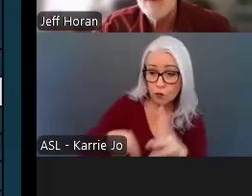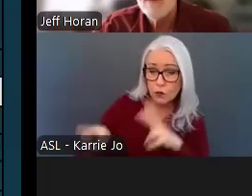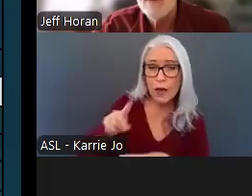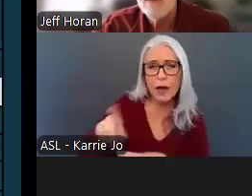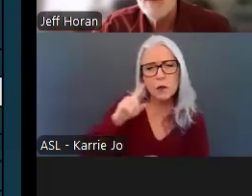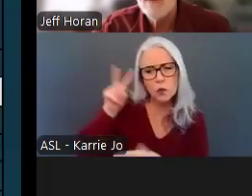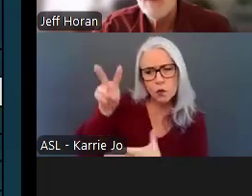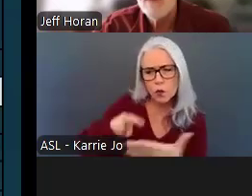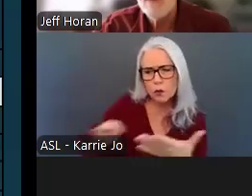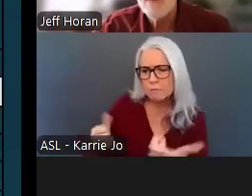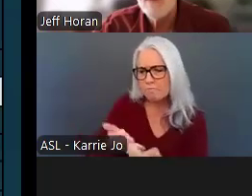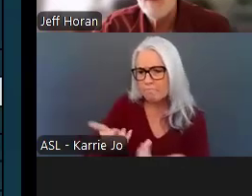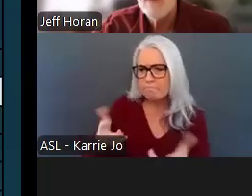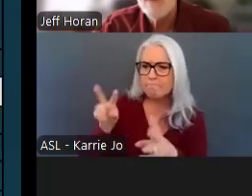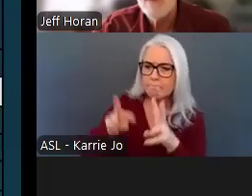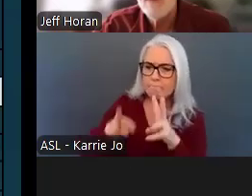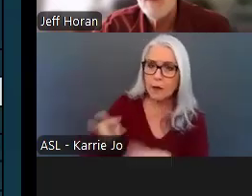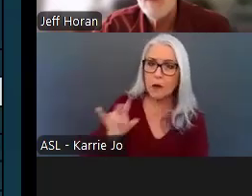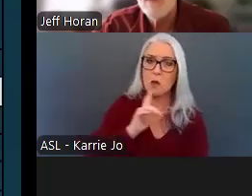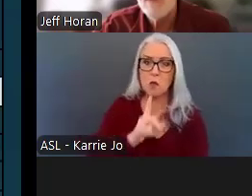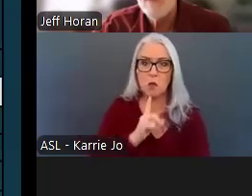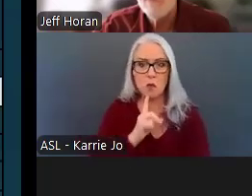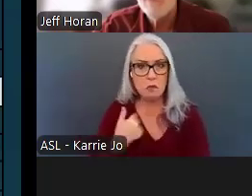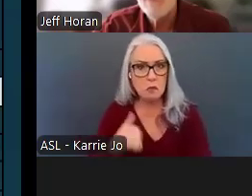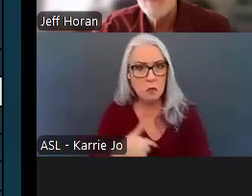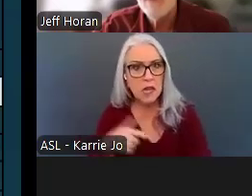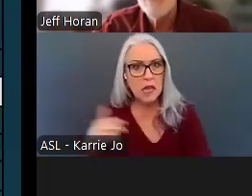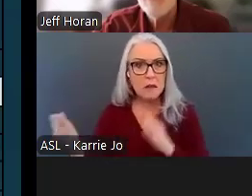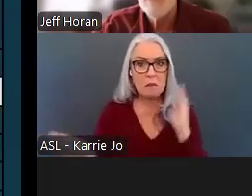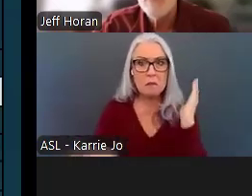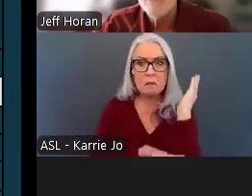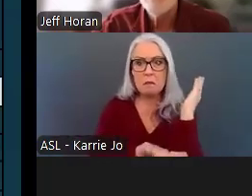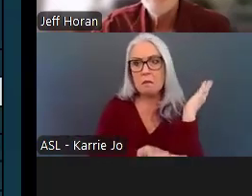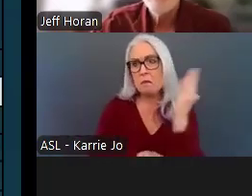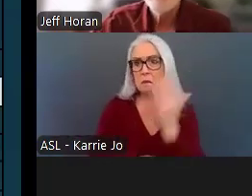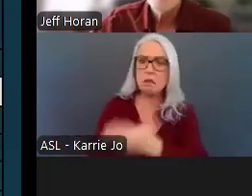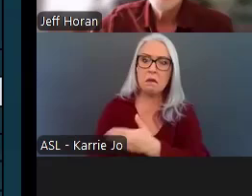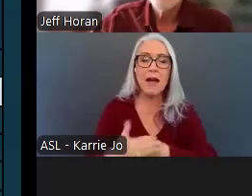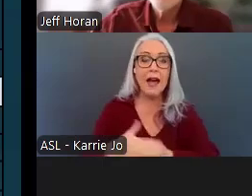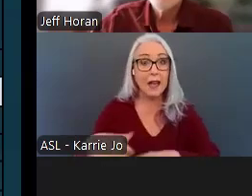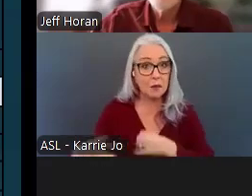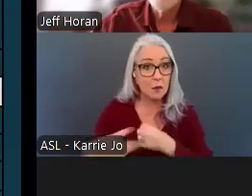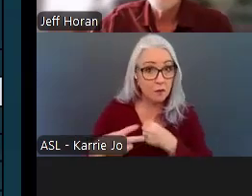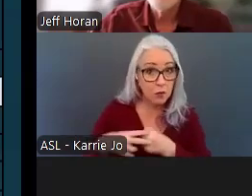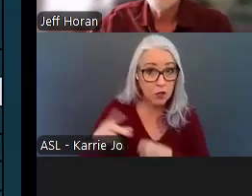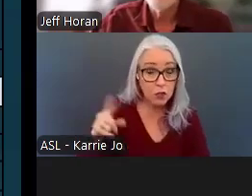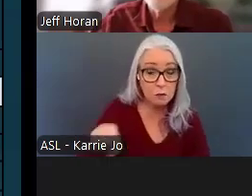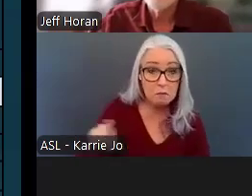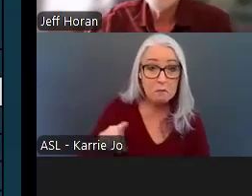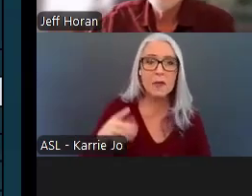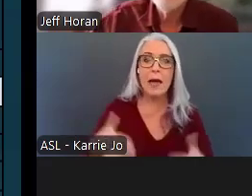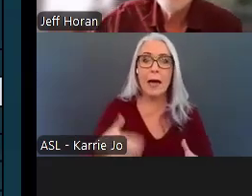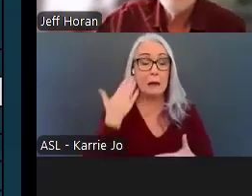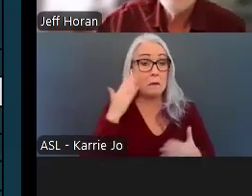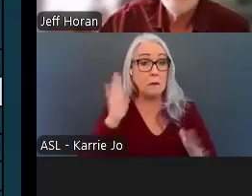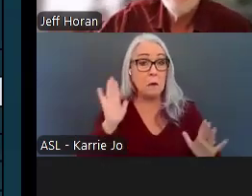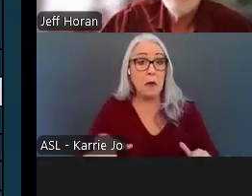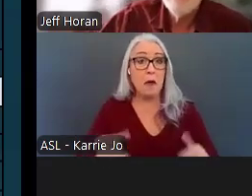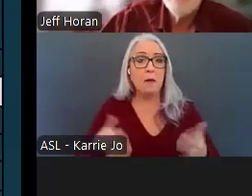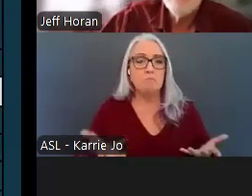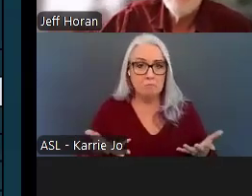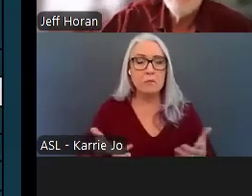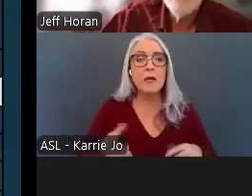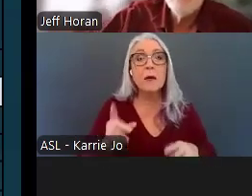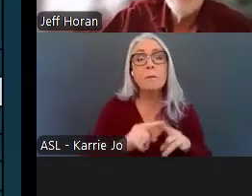first question was, we actually cut trees on refuges? It was a little bit of a eye-opener. But as I understood